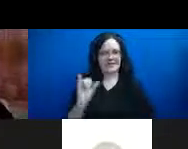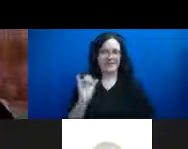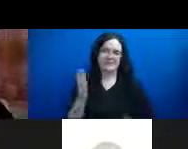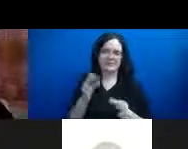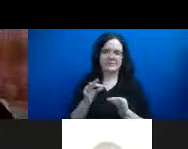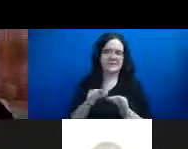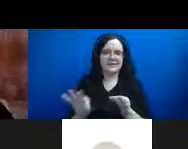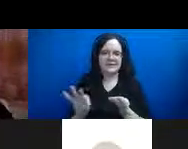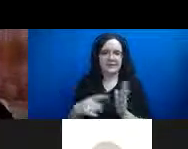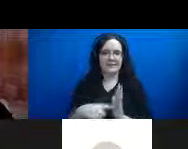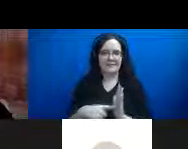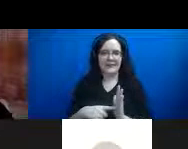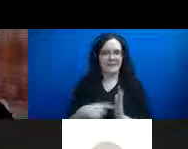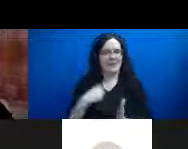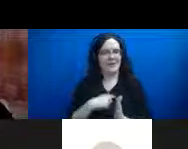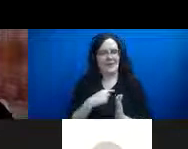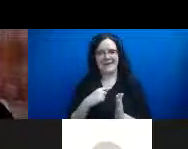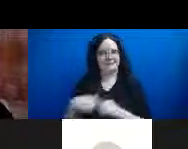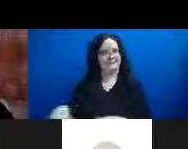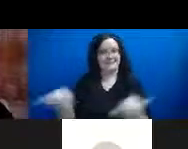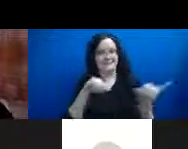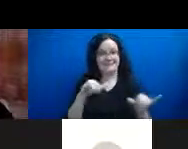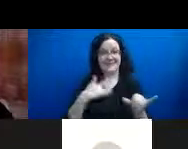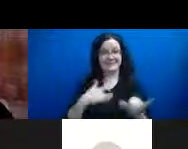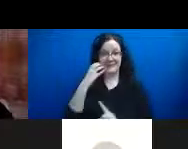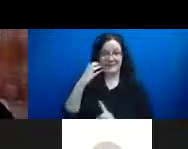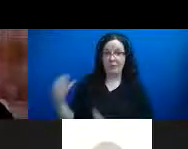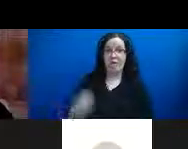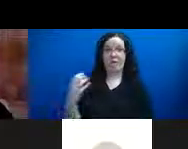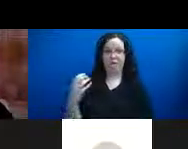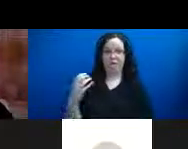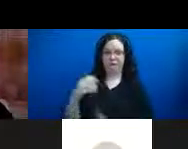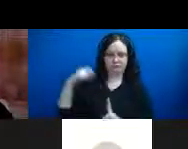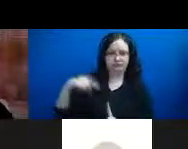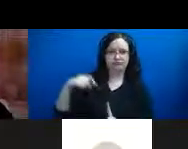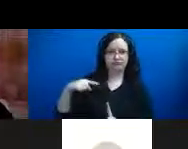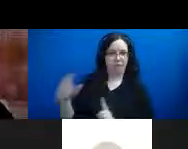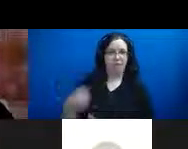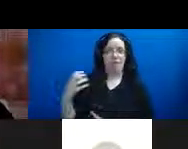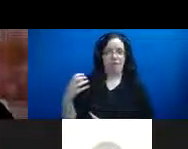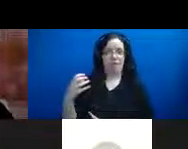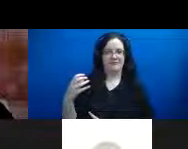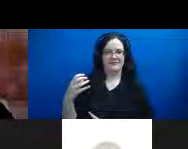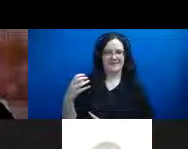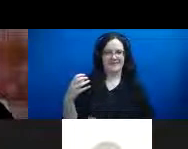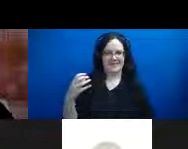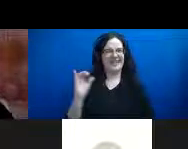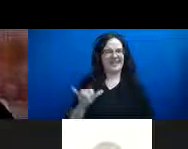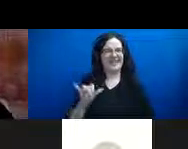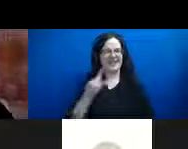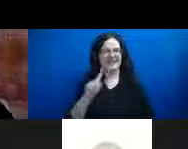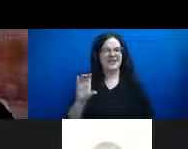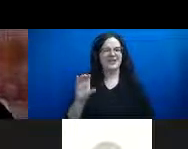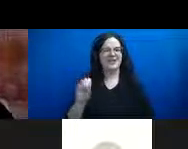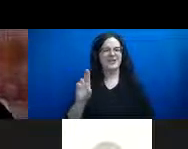something that we all do, pick up the phone, and being triggered by that. And really it's a cortisol trigger when we see